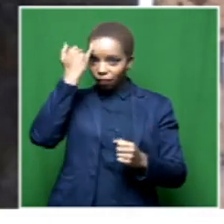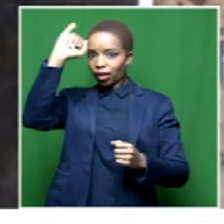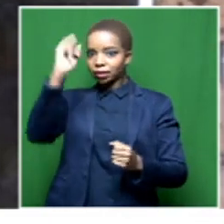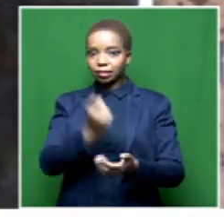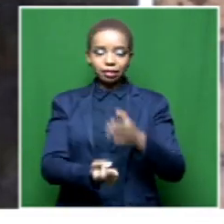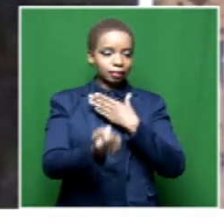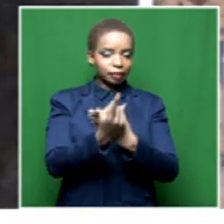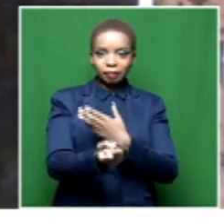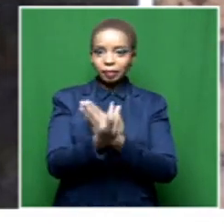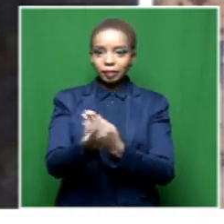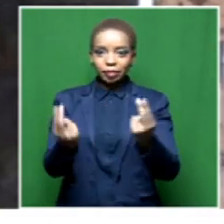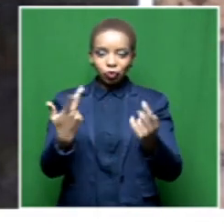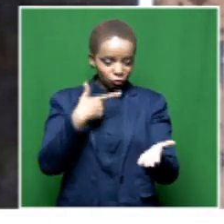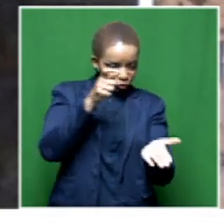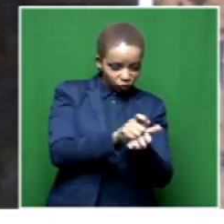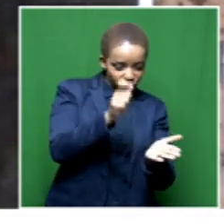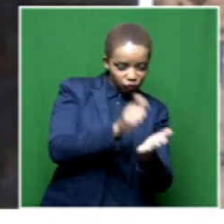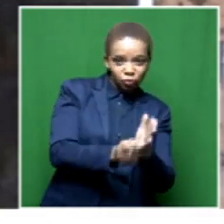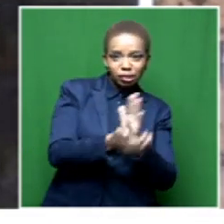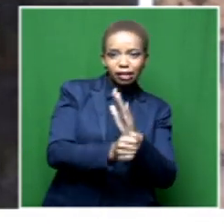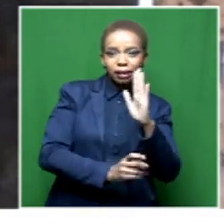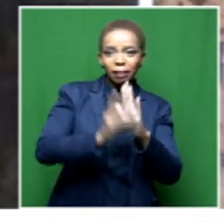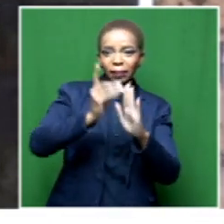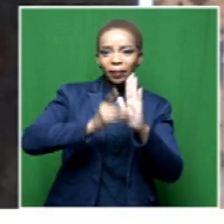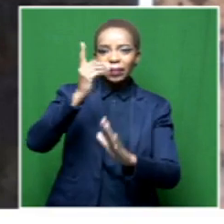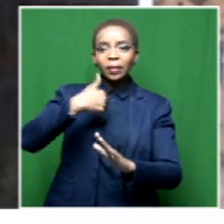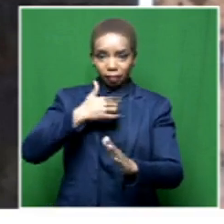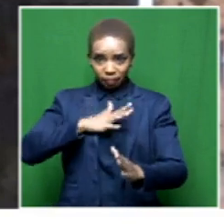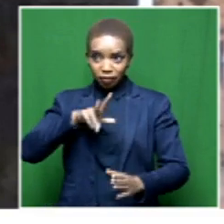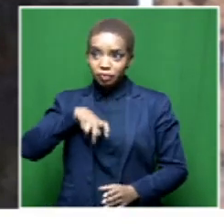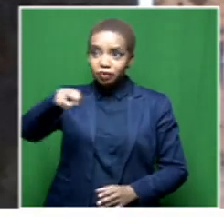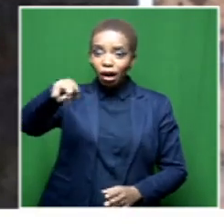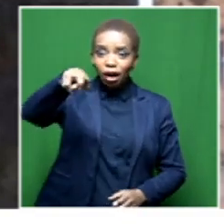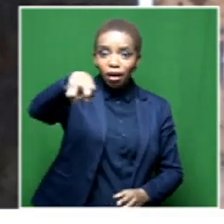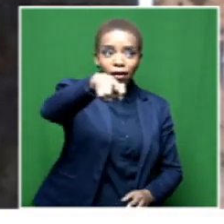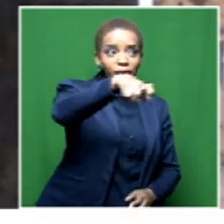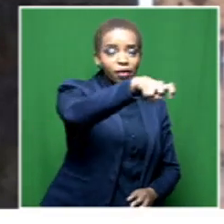writing skills, you know, they improve as well. I need to travel more so that I can see